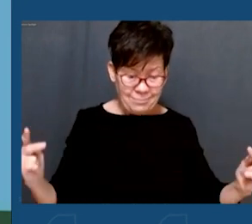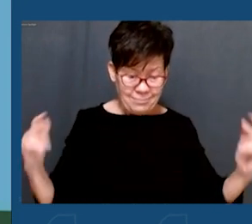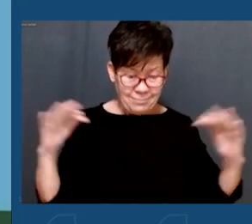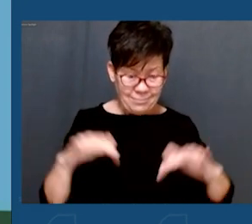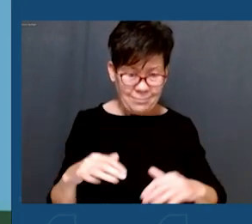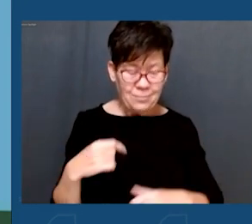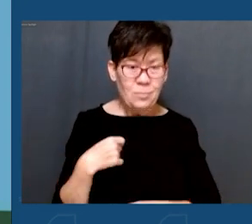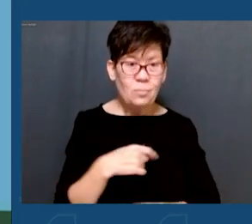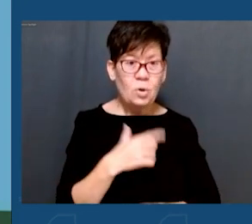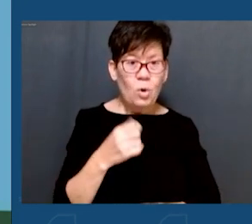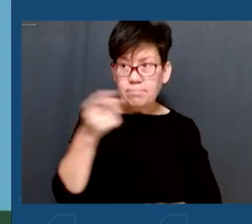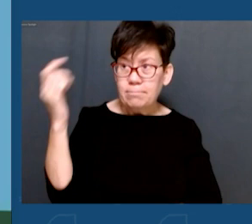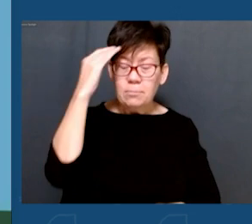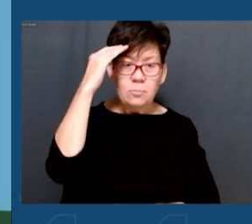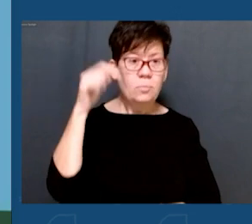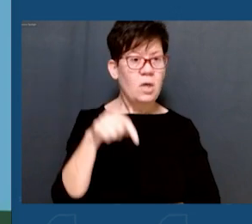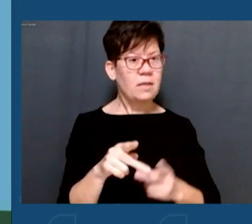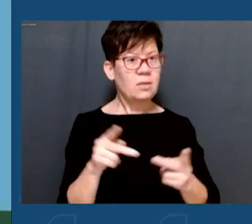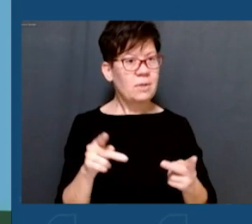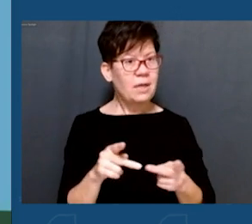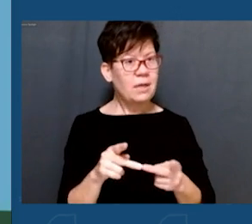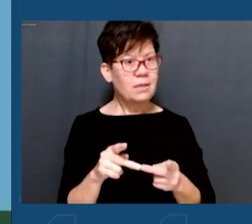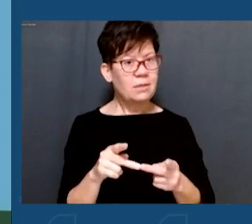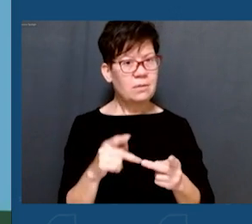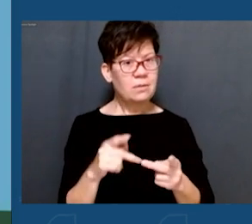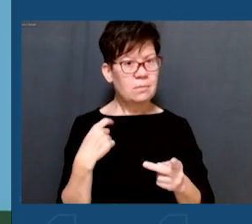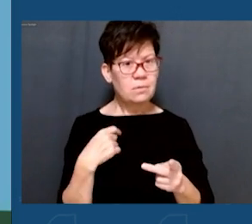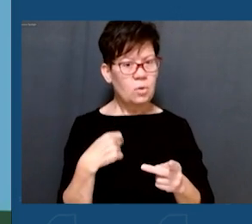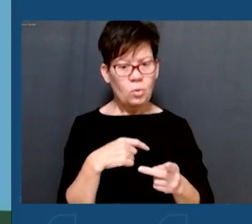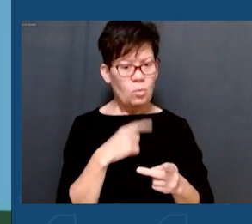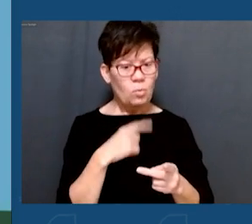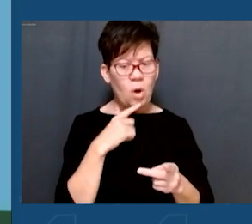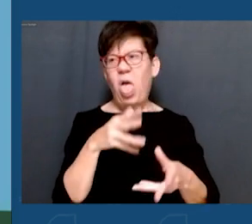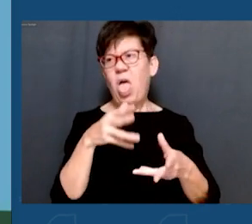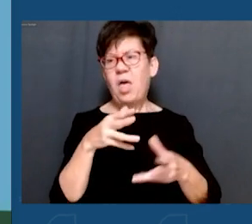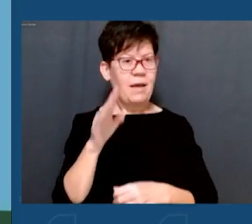place that we'll never abandon. This is a great,